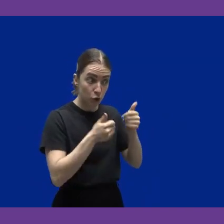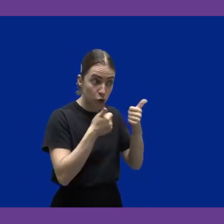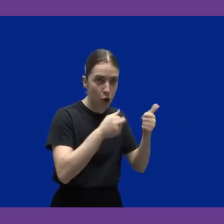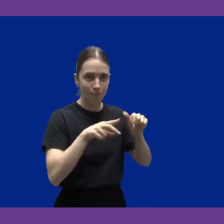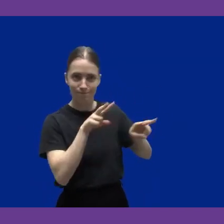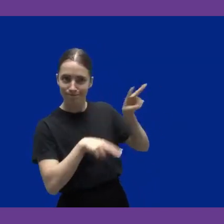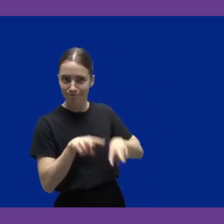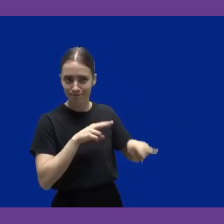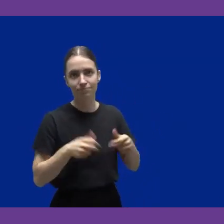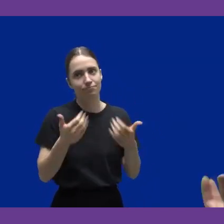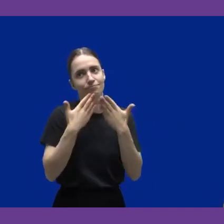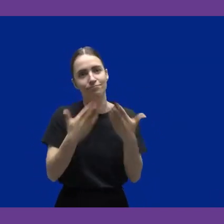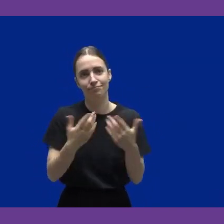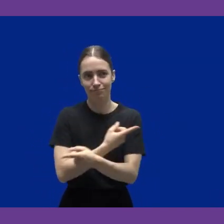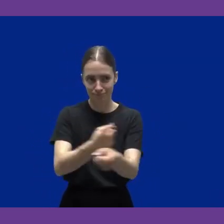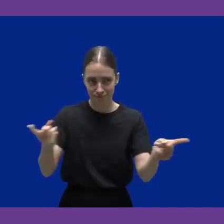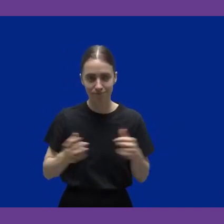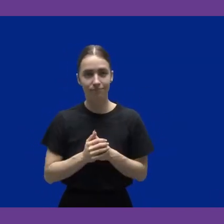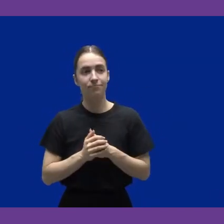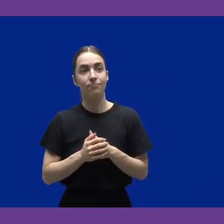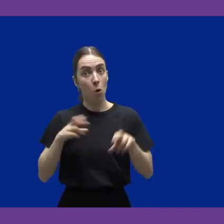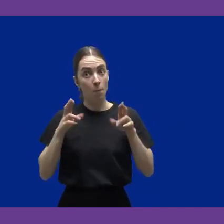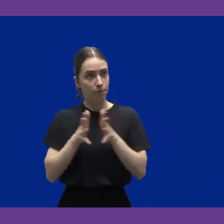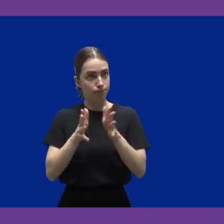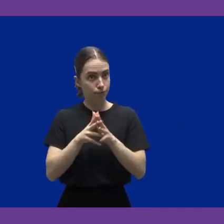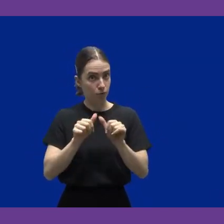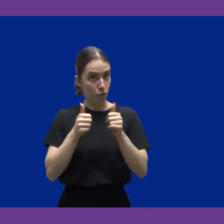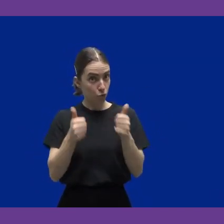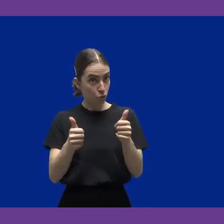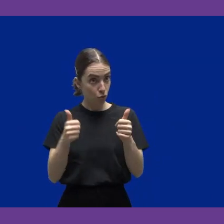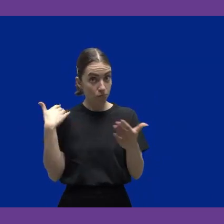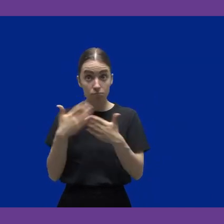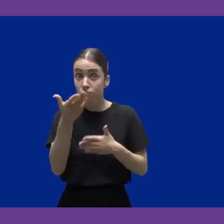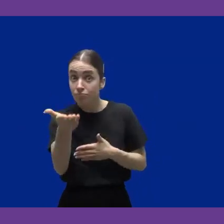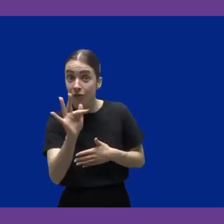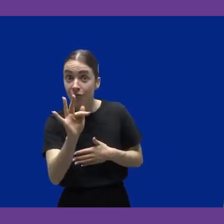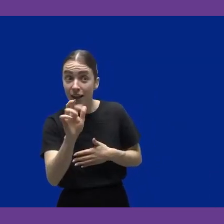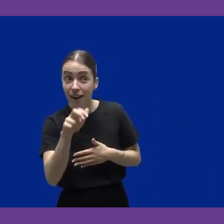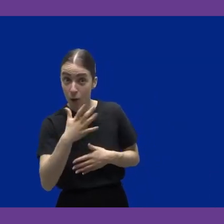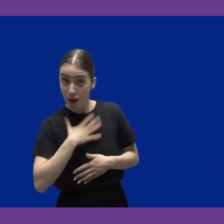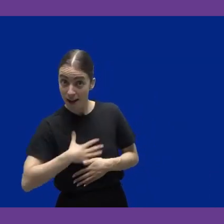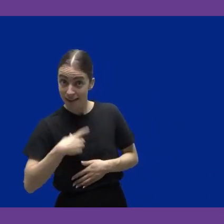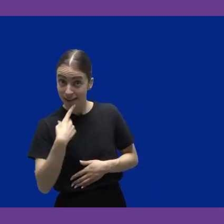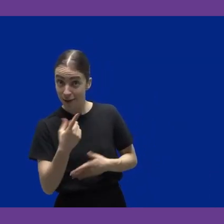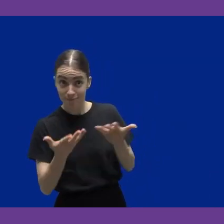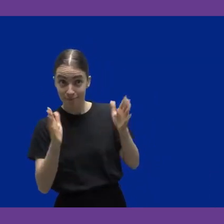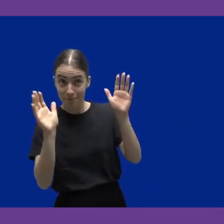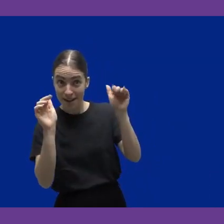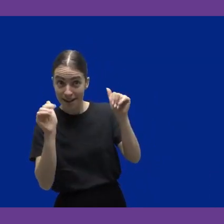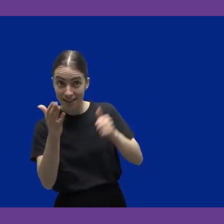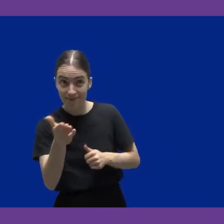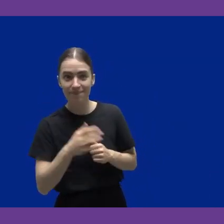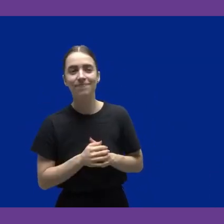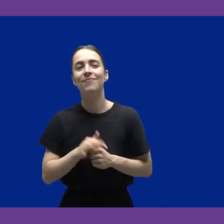Would you like to say goodbye? Thanks a lot, Chiara. Just thanks a lot for all of you who have been